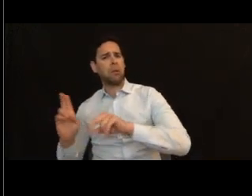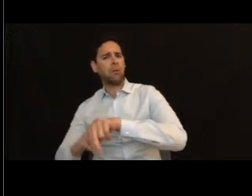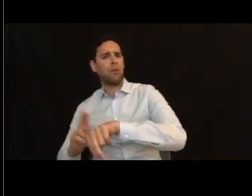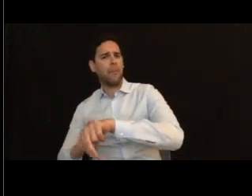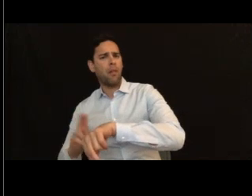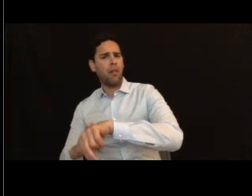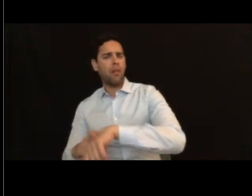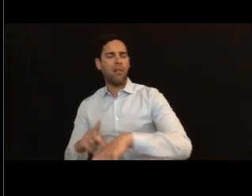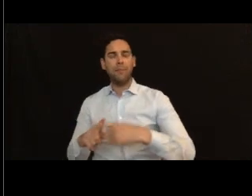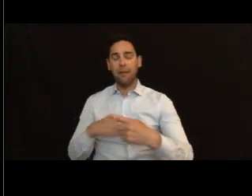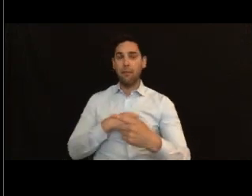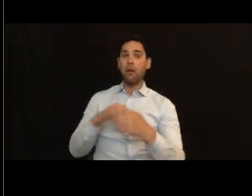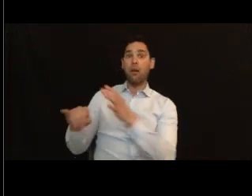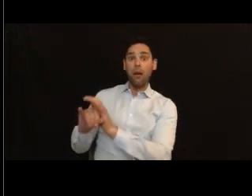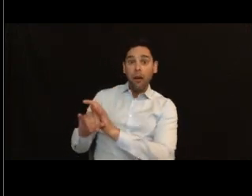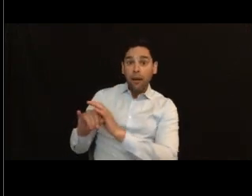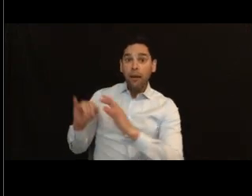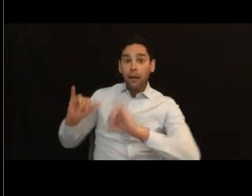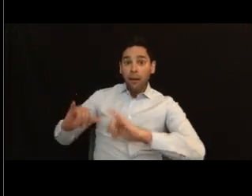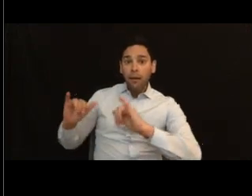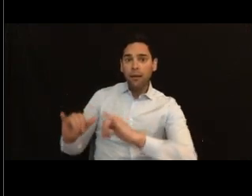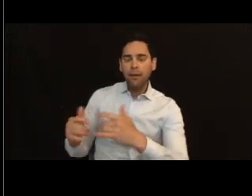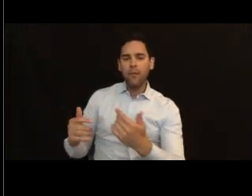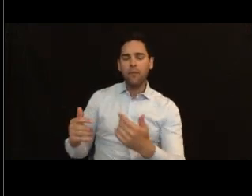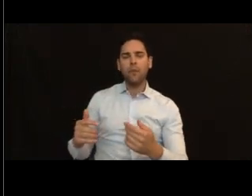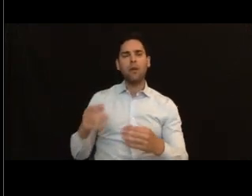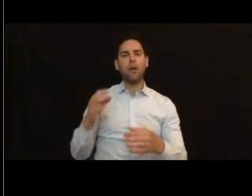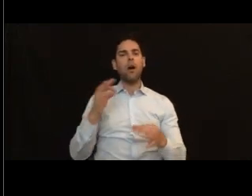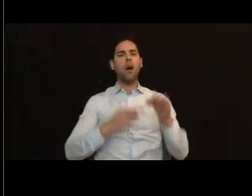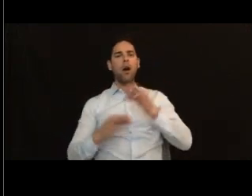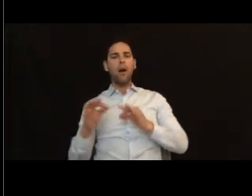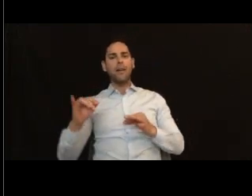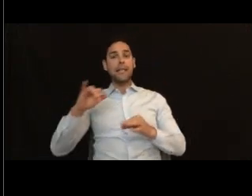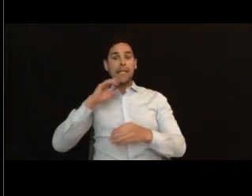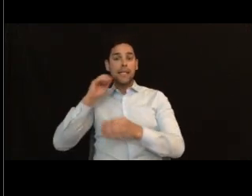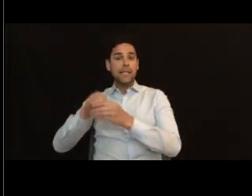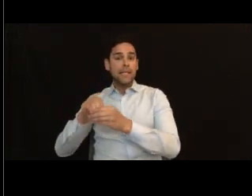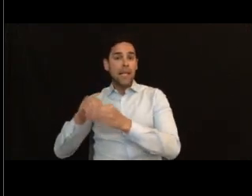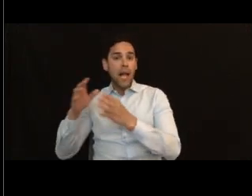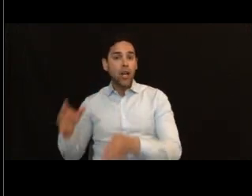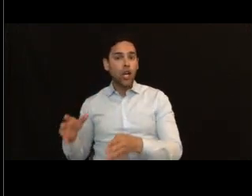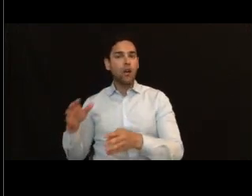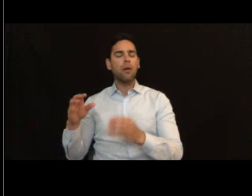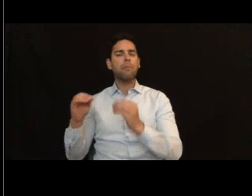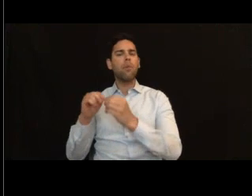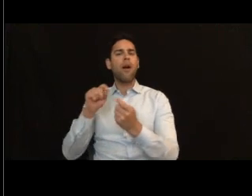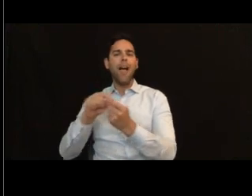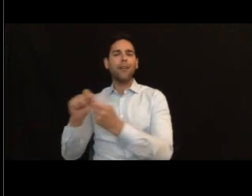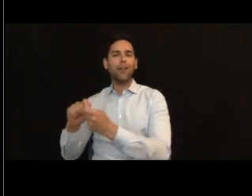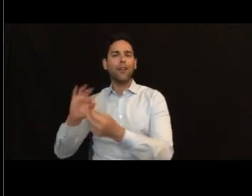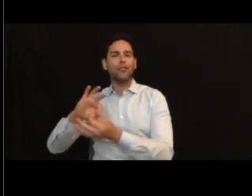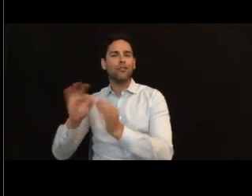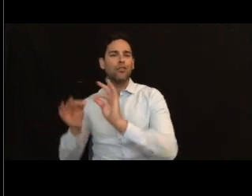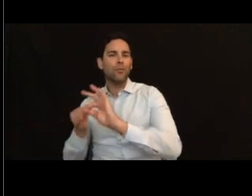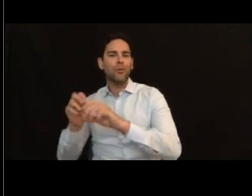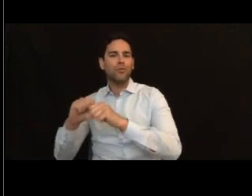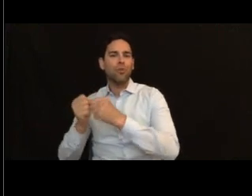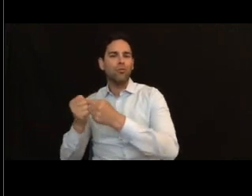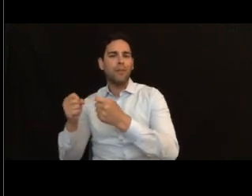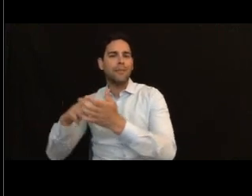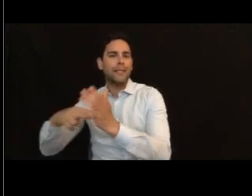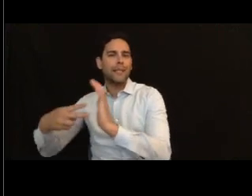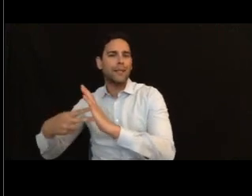But maybe if you're an insider, you are able to more accurately interpret the social meaning of the practices that are happening because you operate